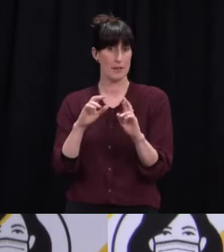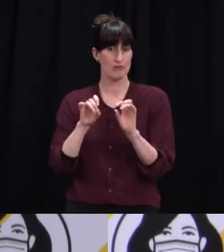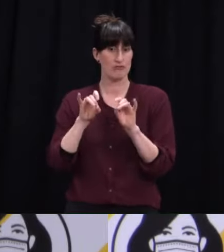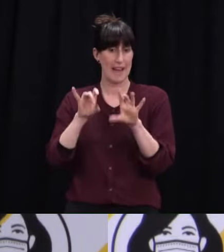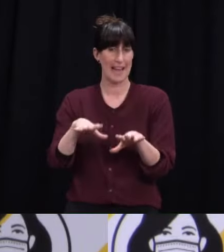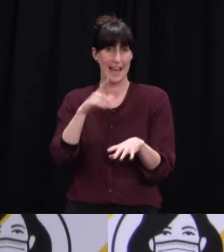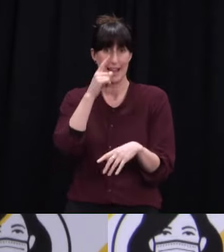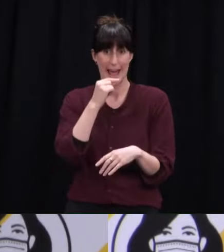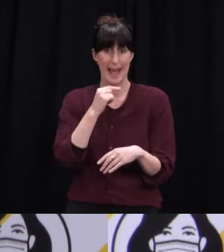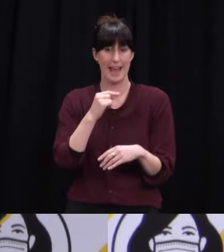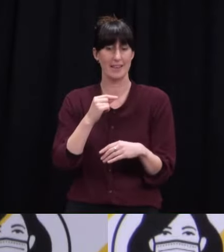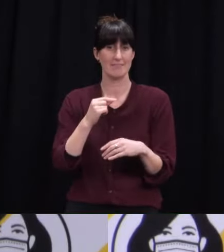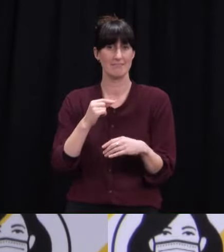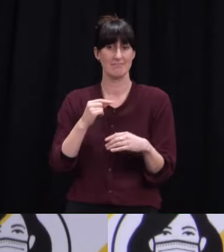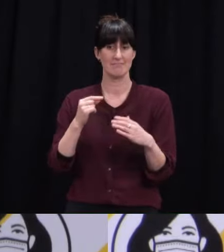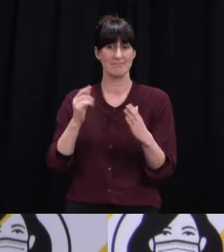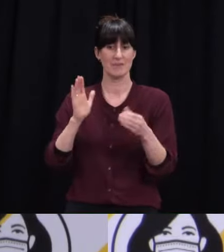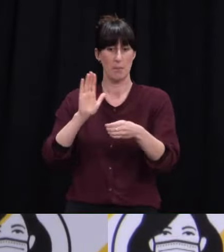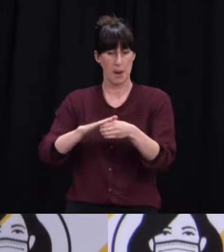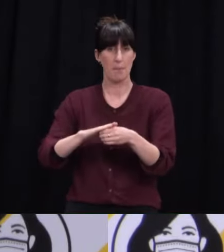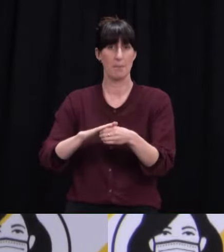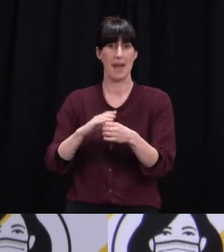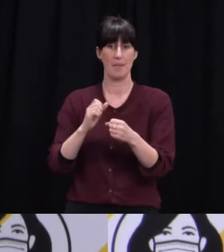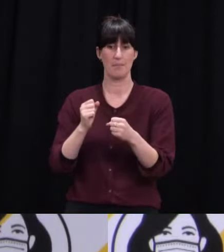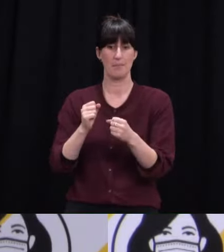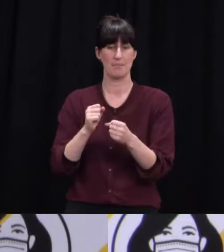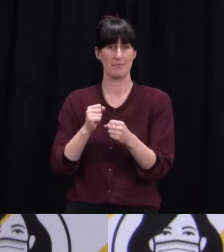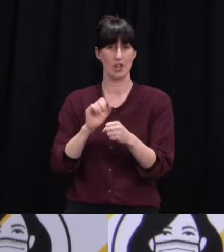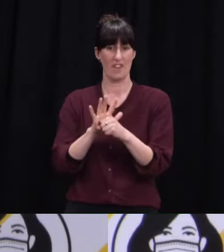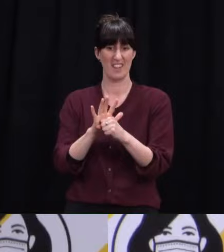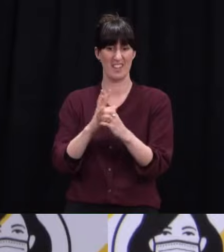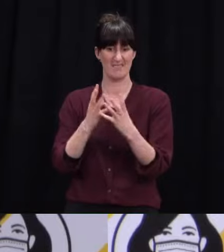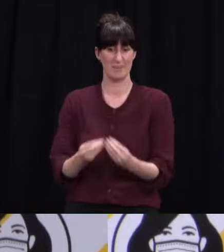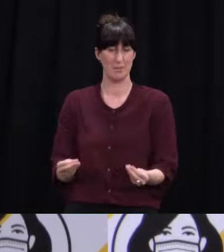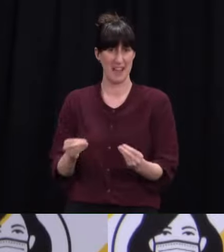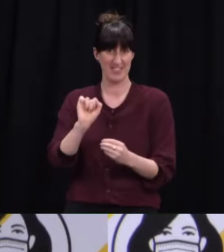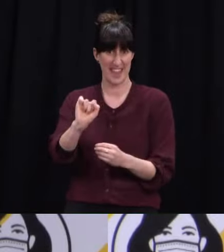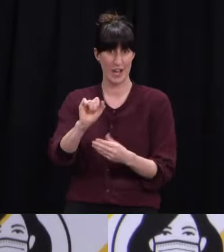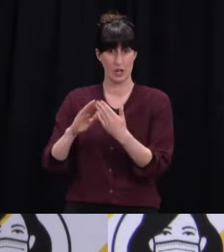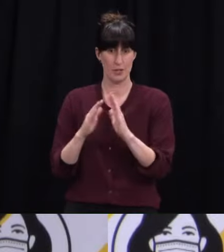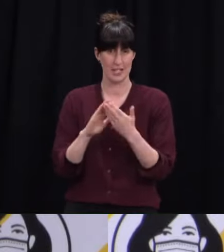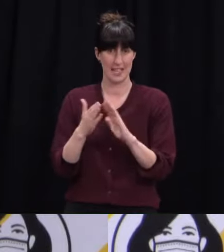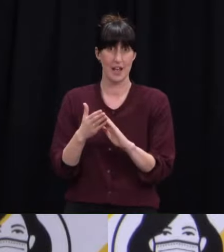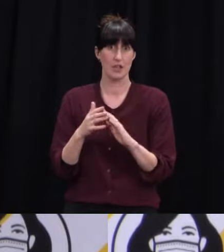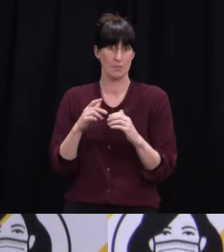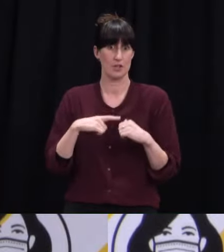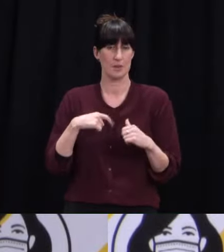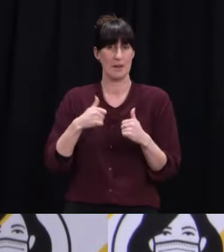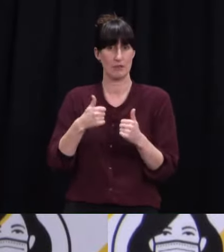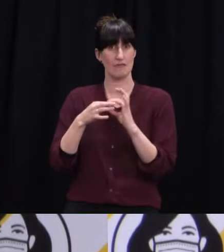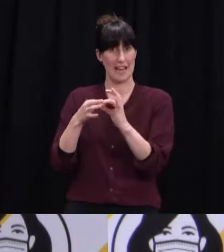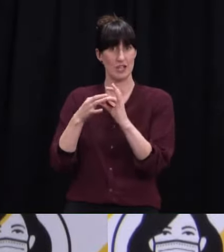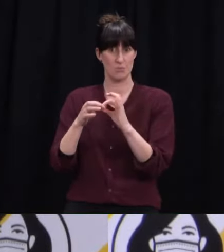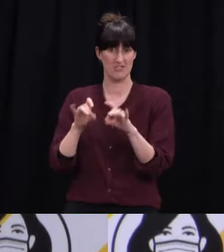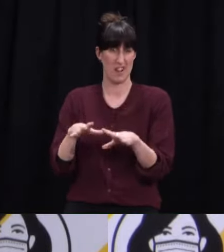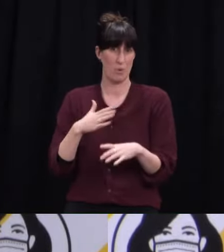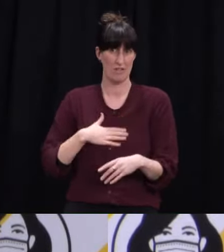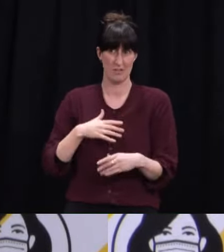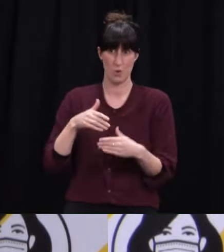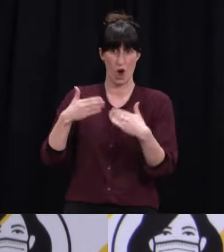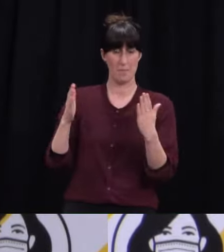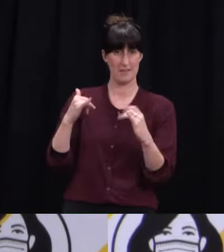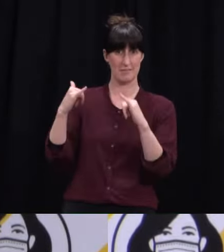can go back to having a good, strong, open relationship with them as we have had previously. All right, thanks everybody. Oh, one last question. Māori Waititi's